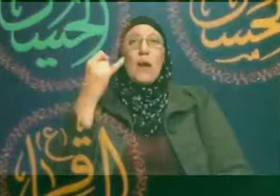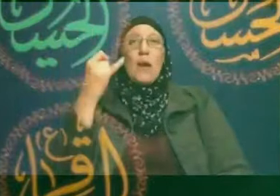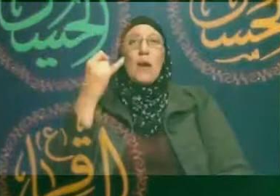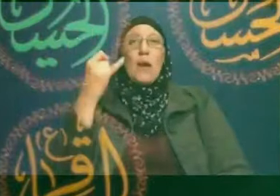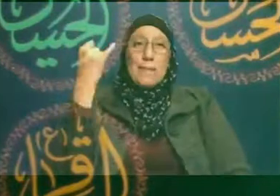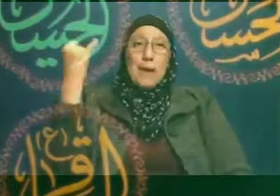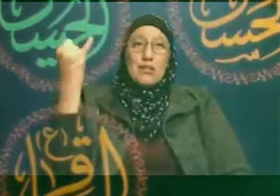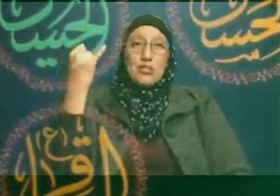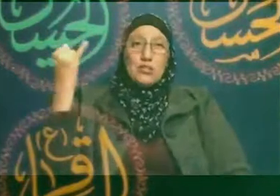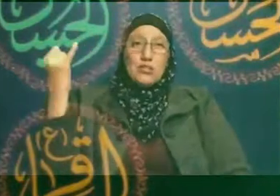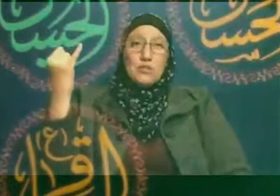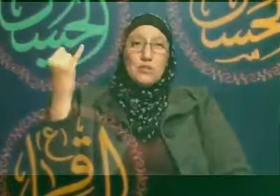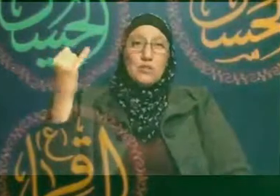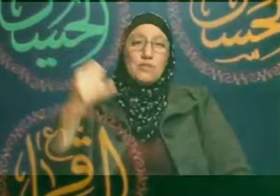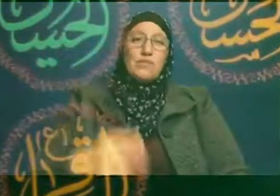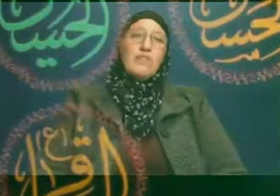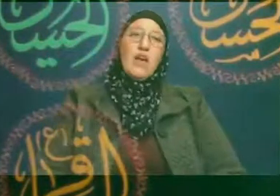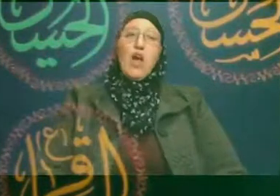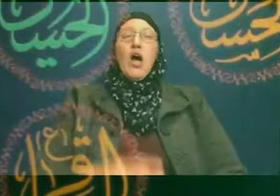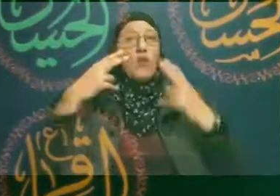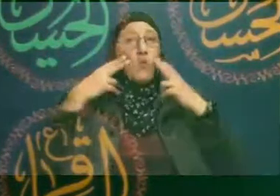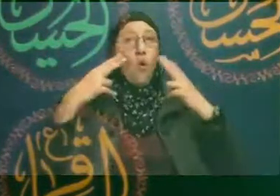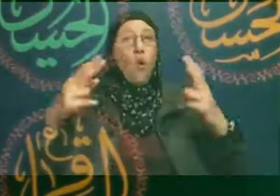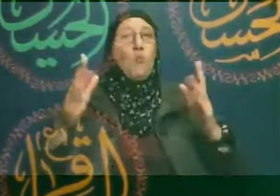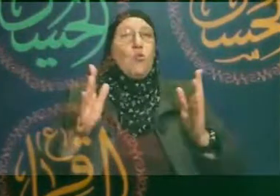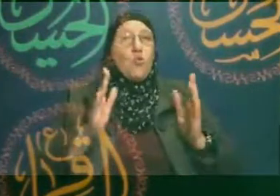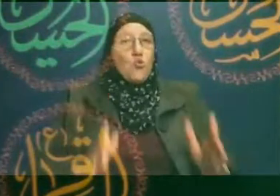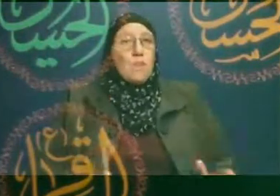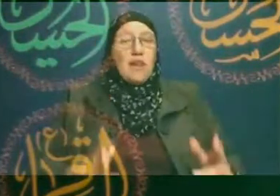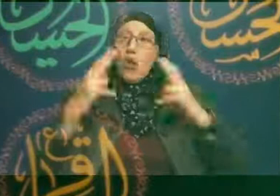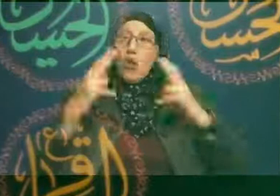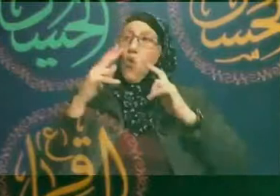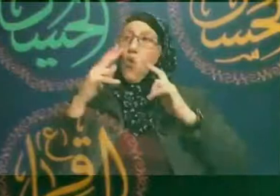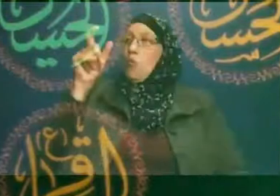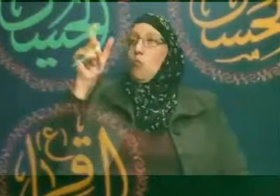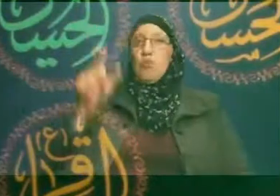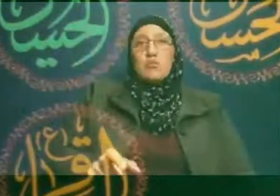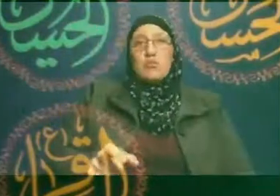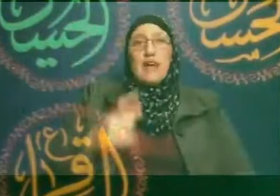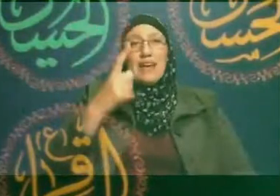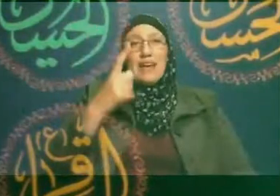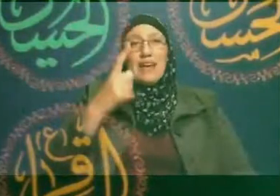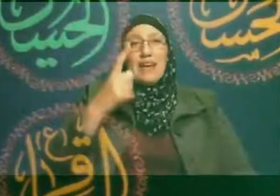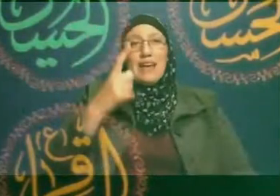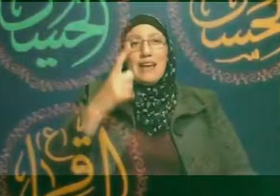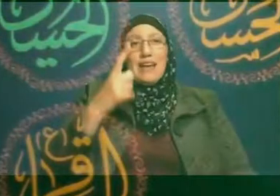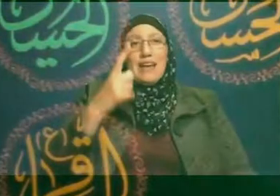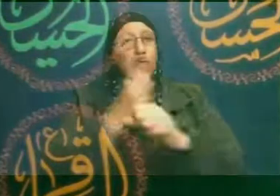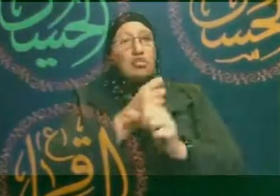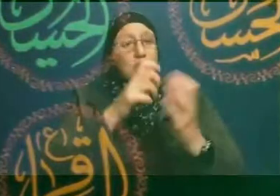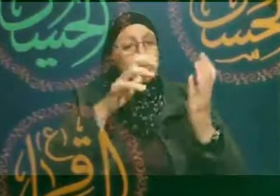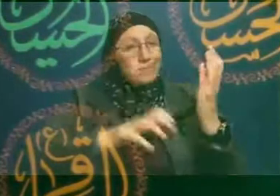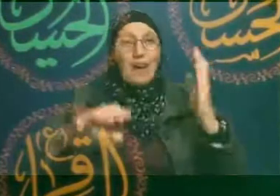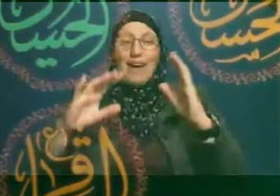an ordinary human, a scholar, a high caliber scholar can ever produce this?